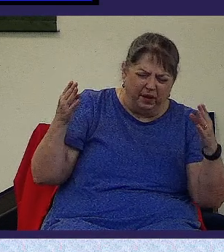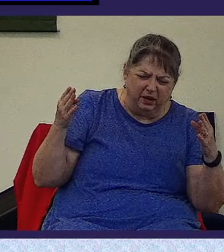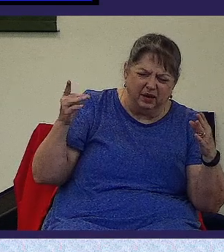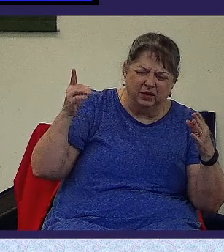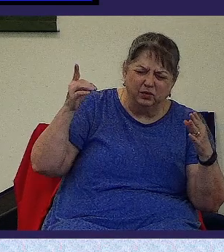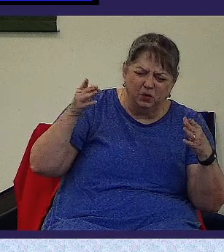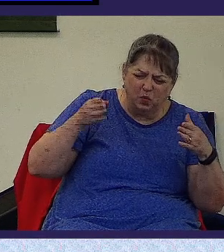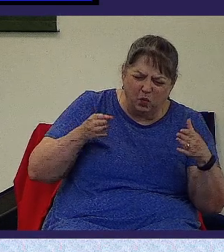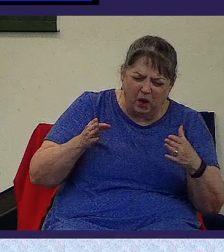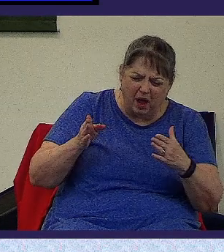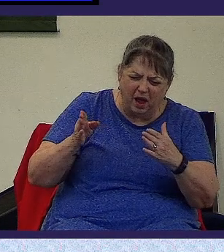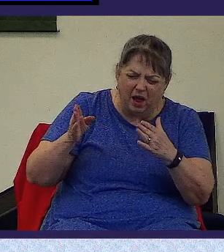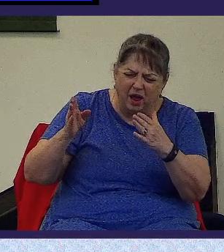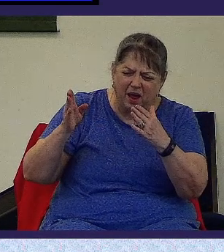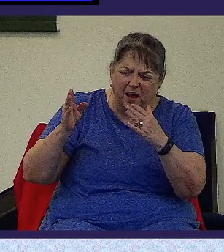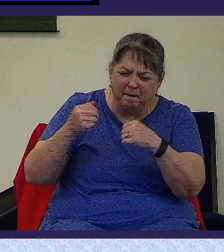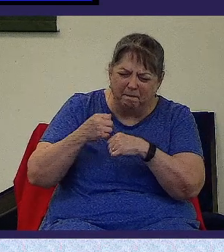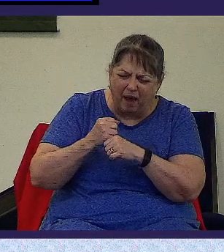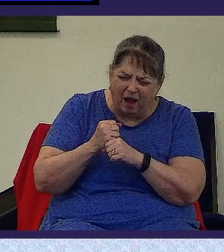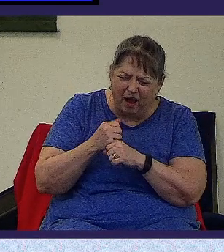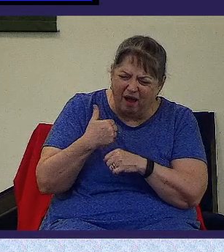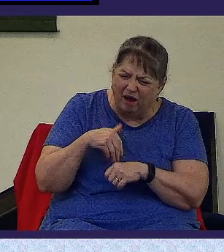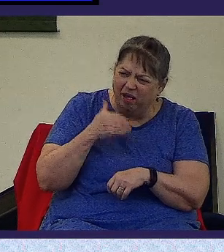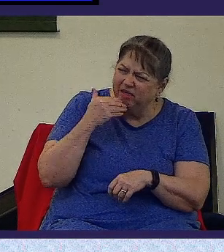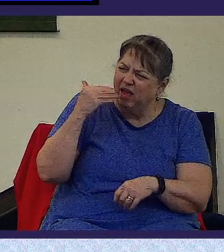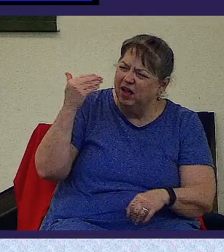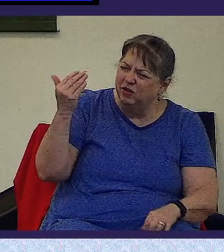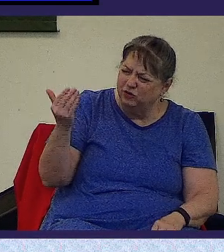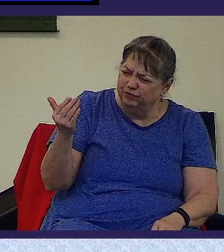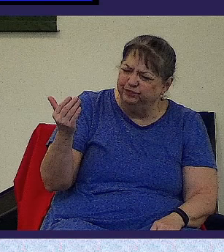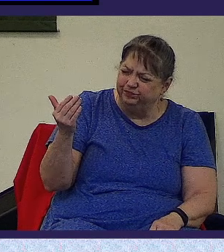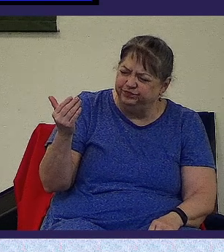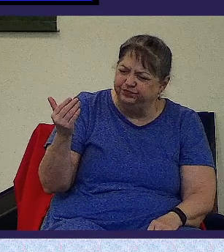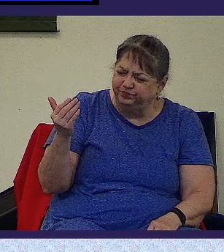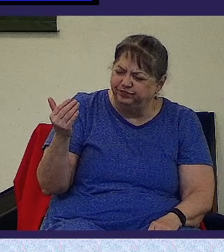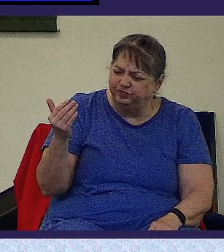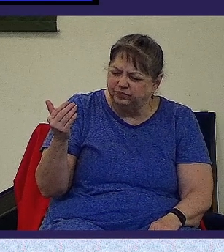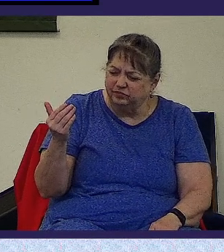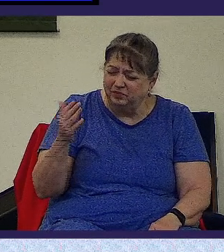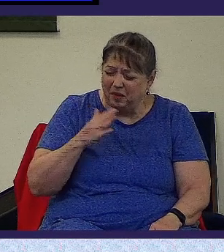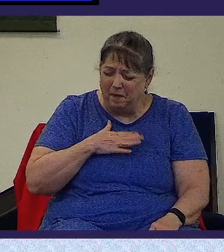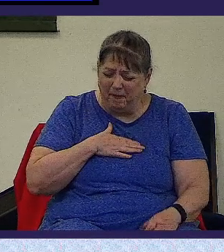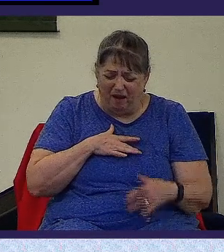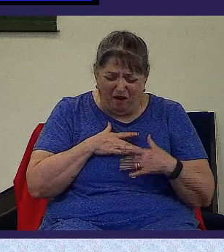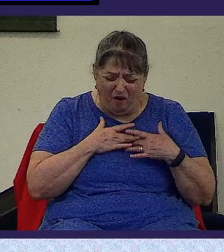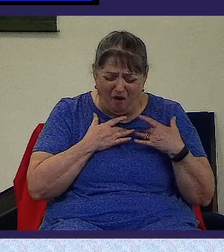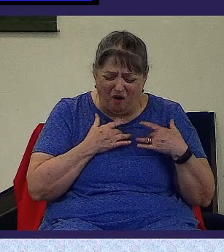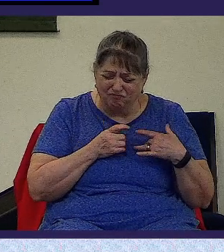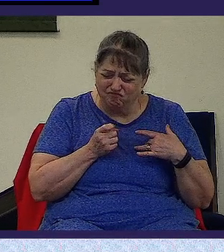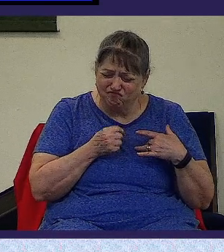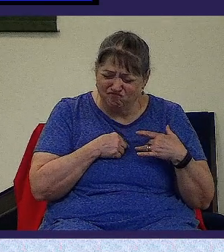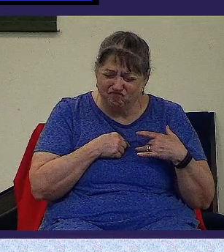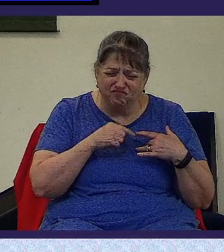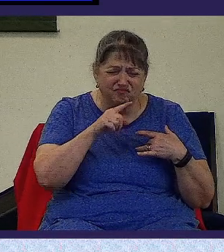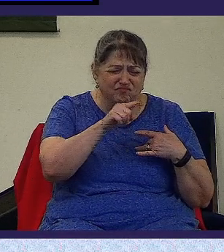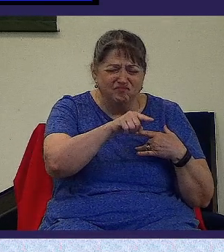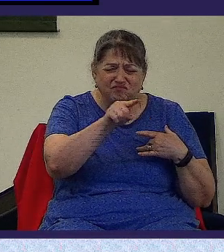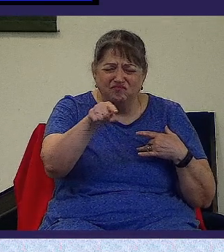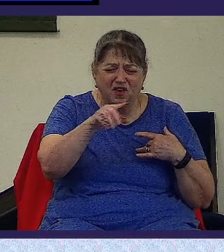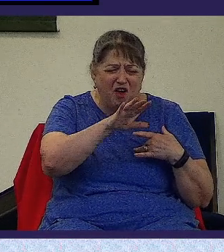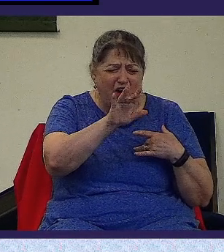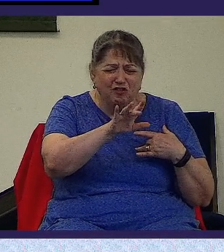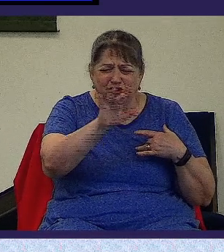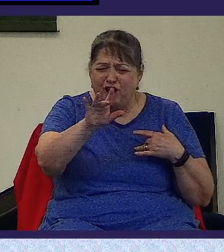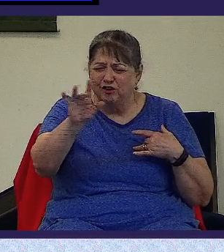ourselves to you and so father we pray yes we pray that i pray for my heart and i pray for our hearts we pray together